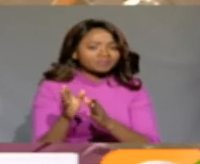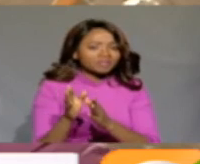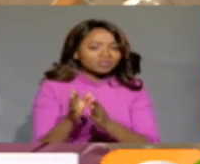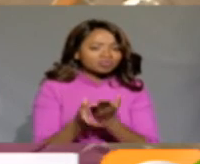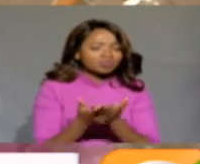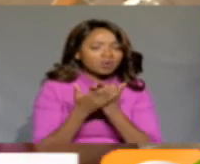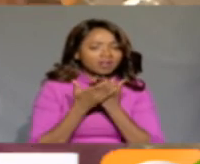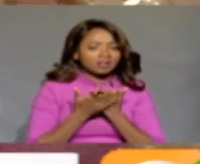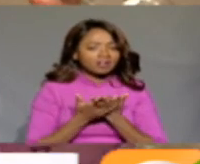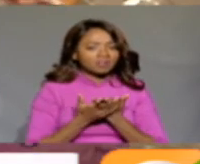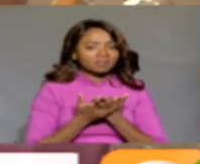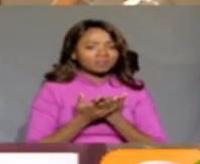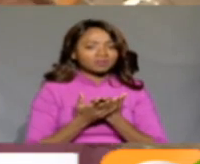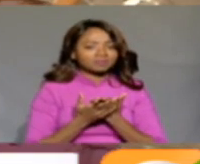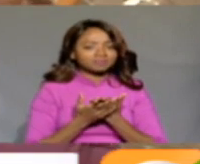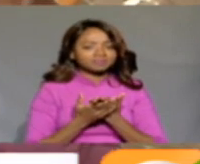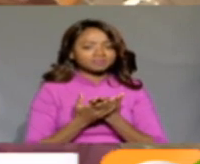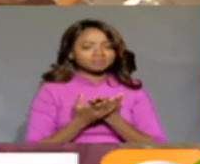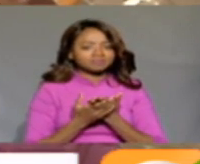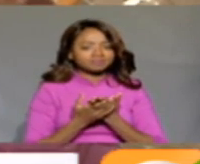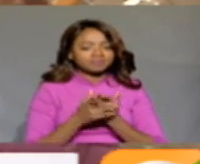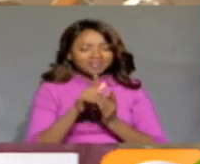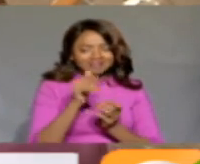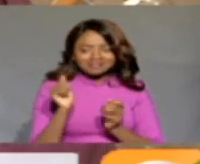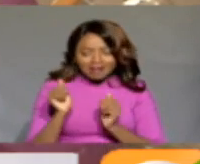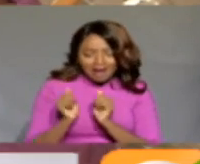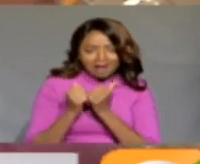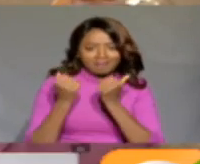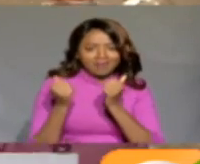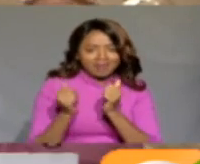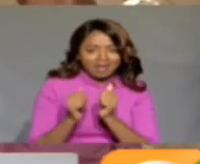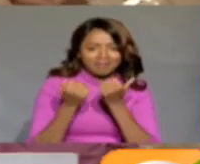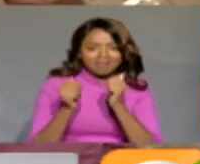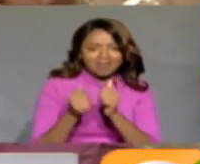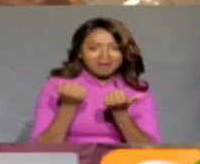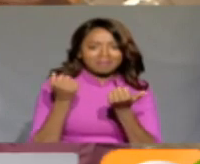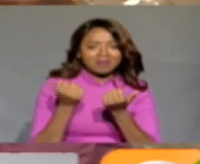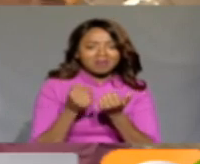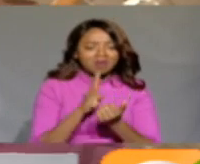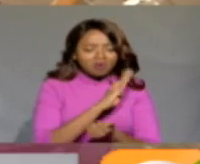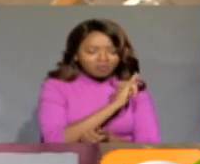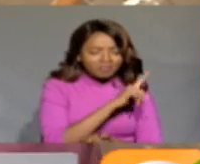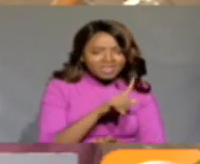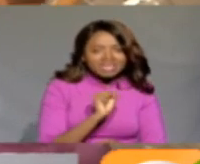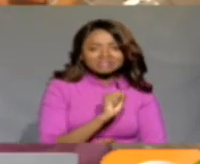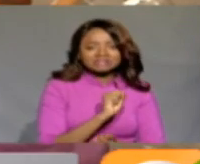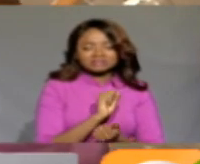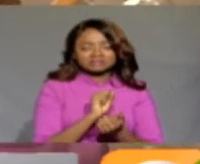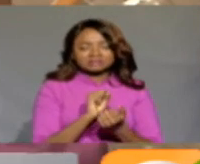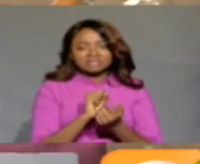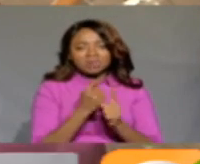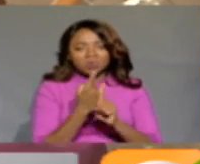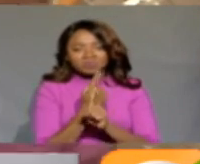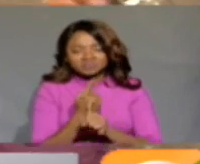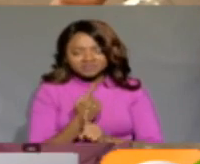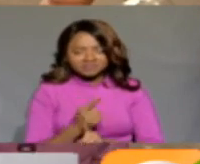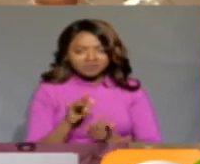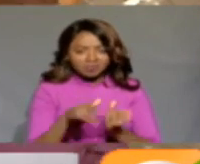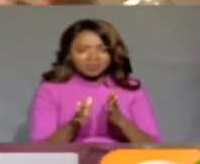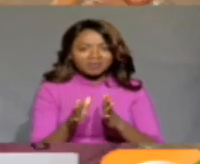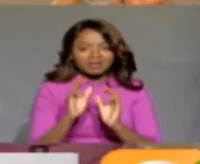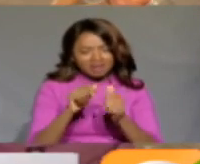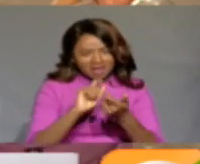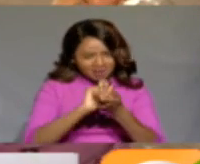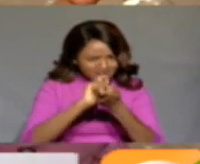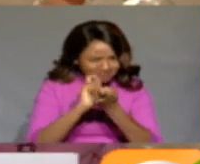of nipping this trend of anticipatory bails, maybe by way of making some